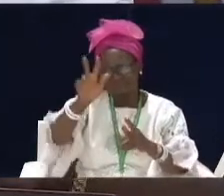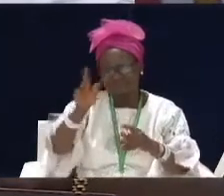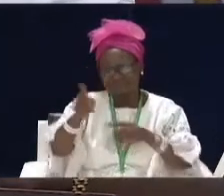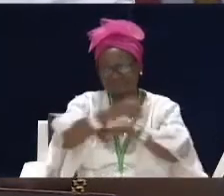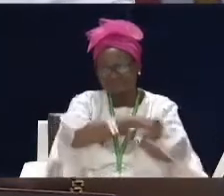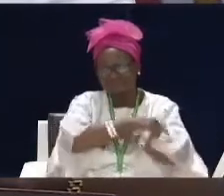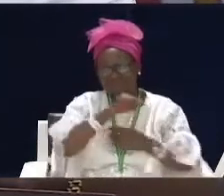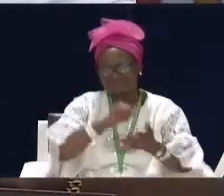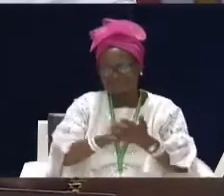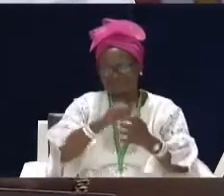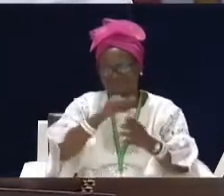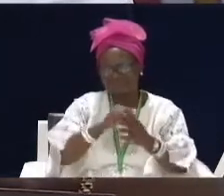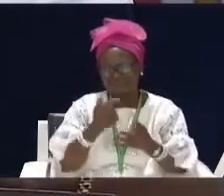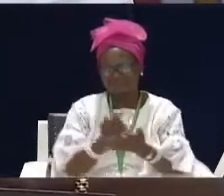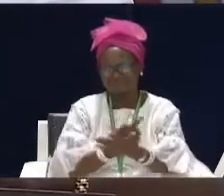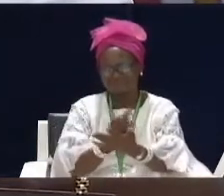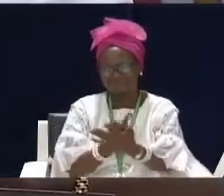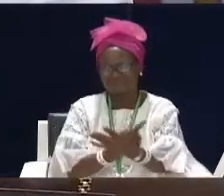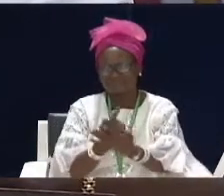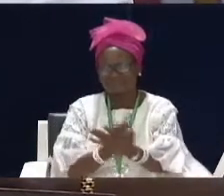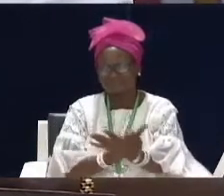Ghana, the